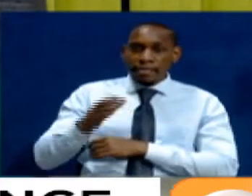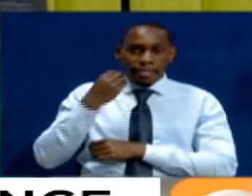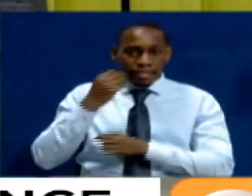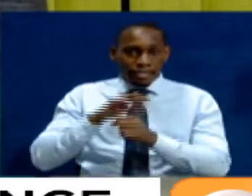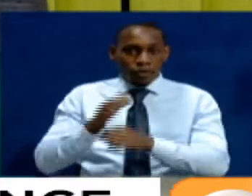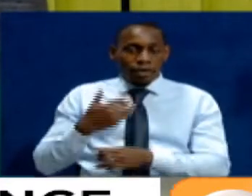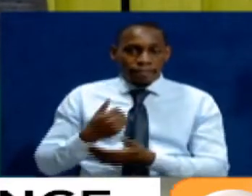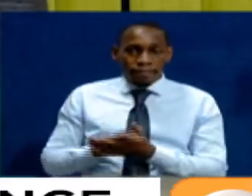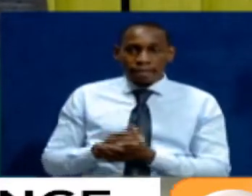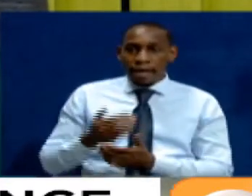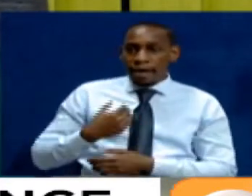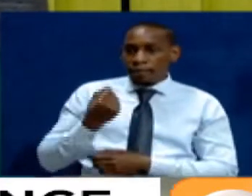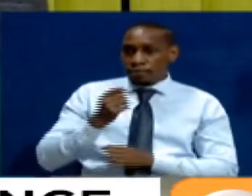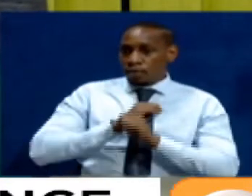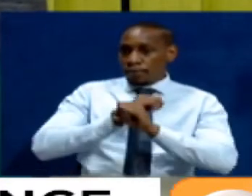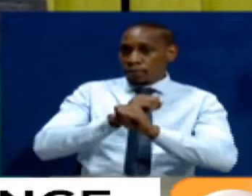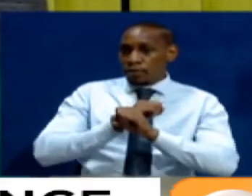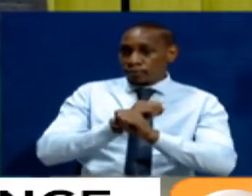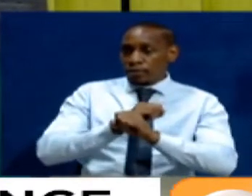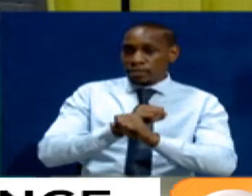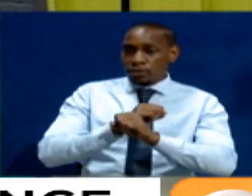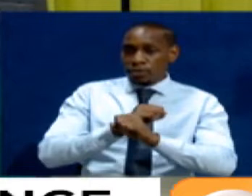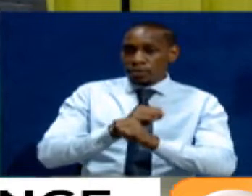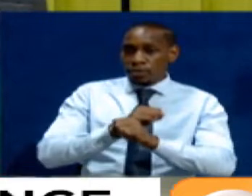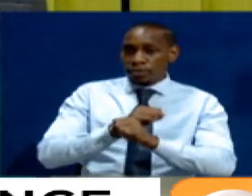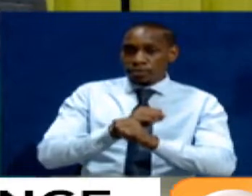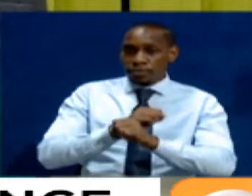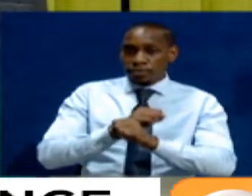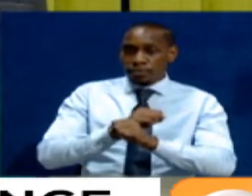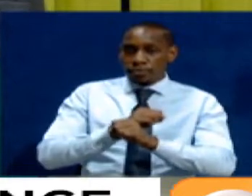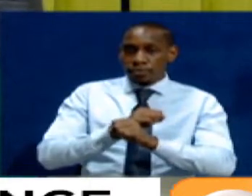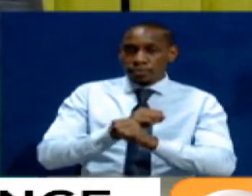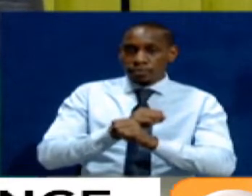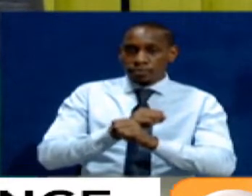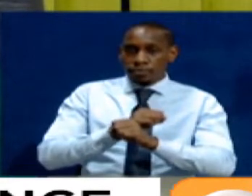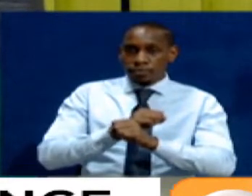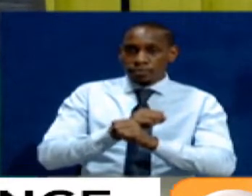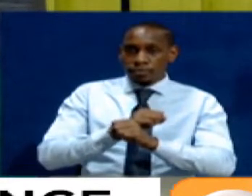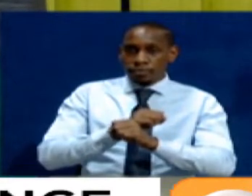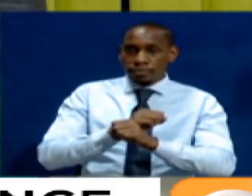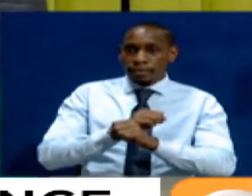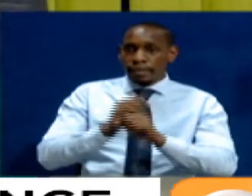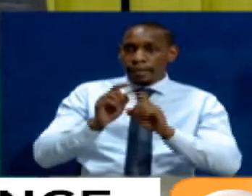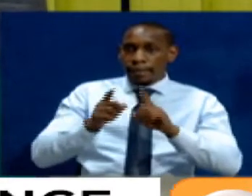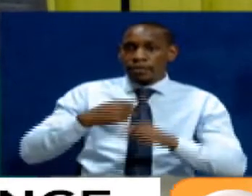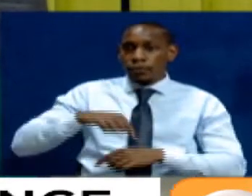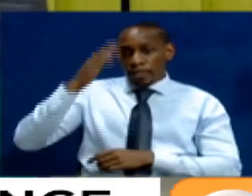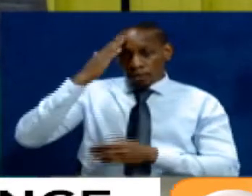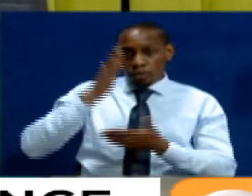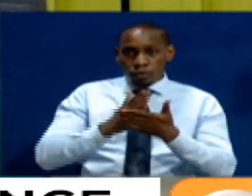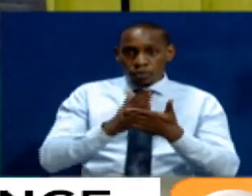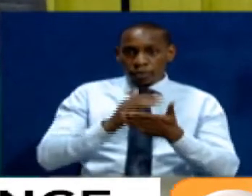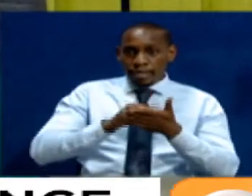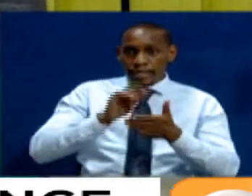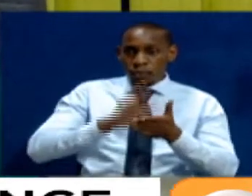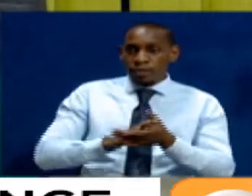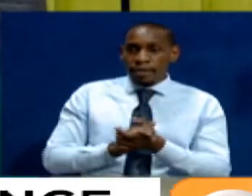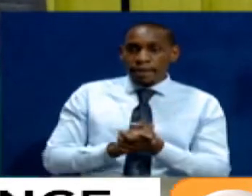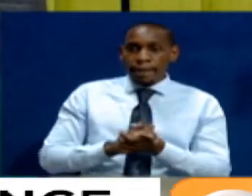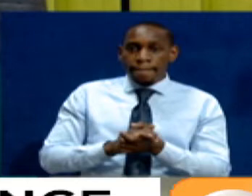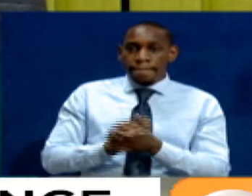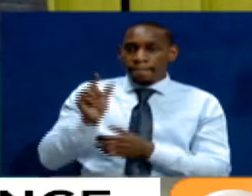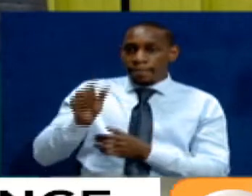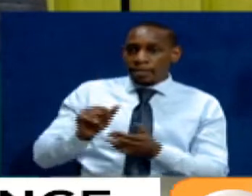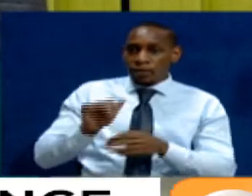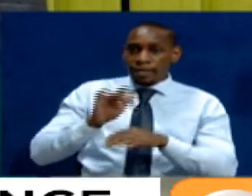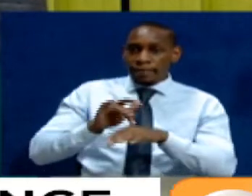you have a bit of small immunity. We don't know how long it will last, because it's a new disease. Time will tell. But we know for sure that you are